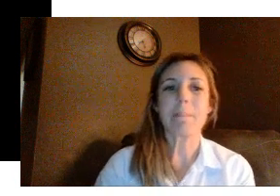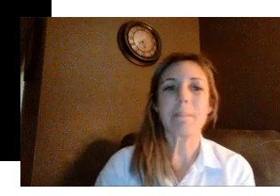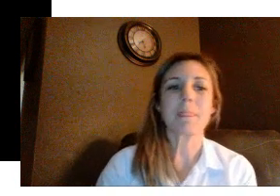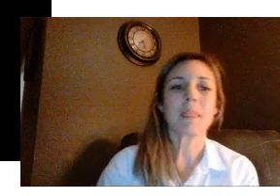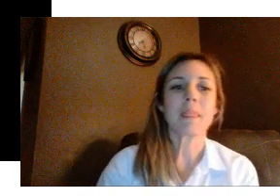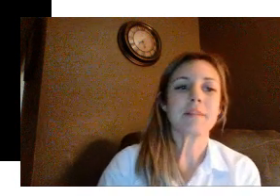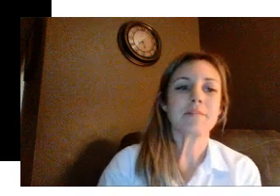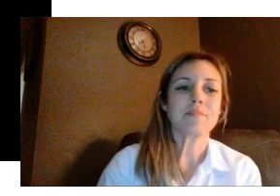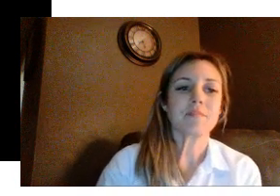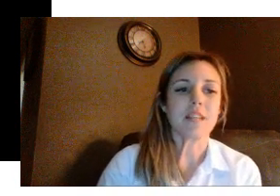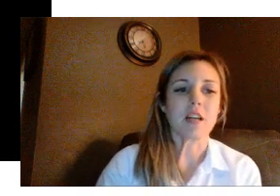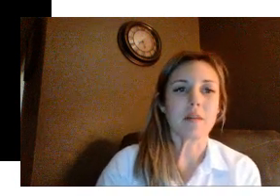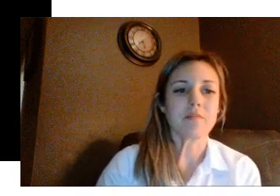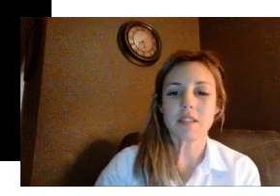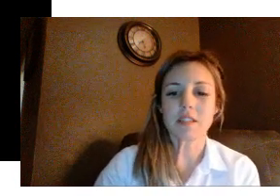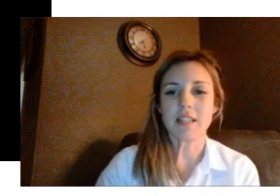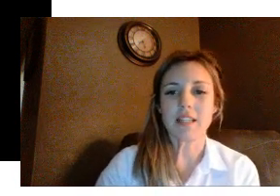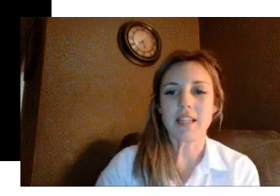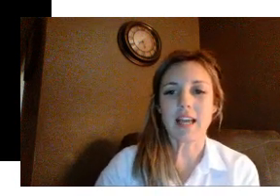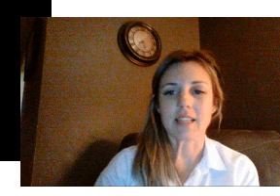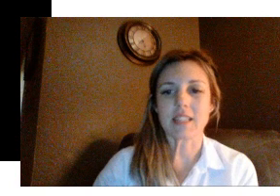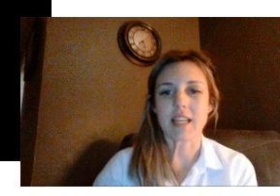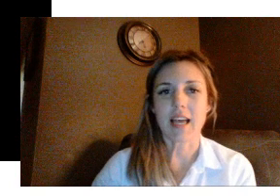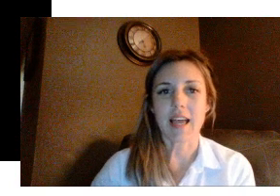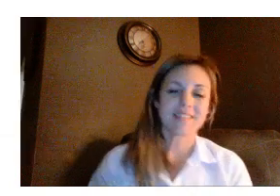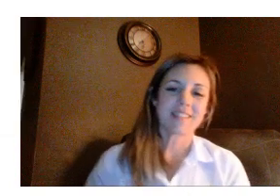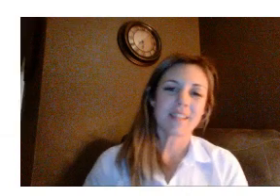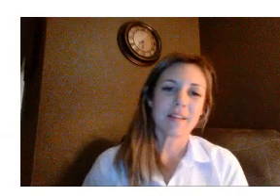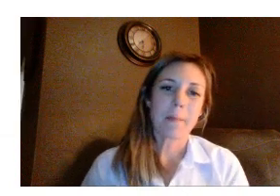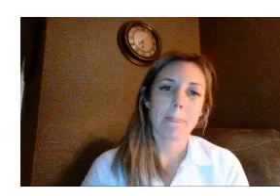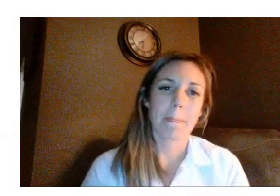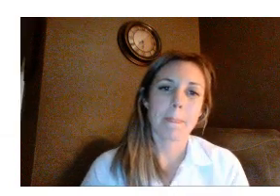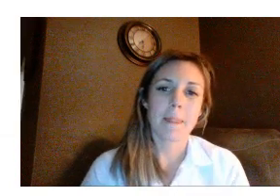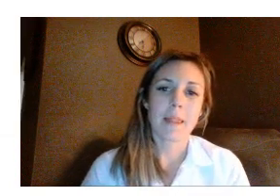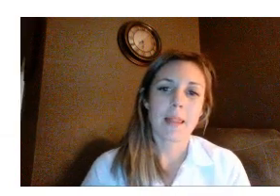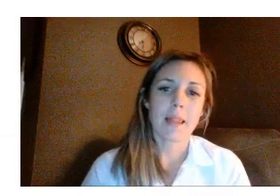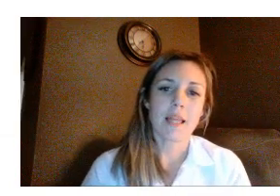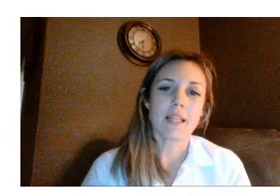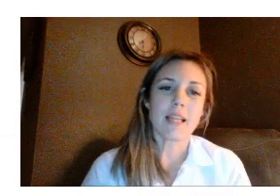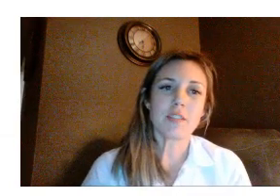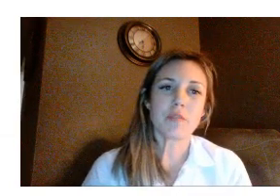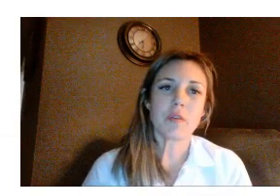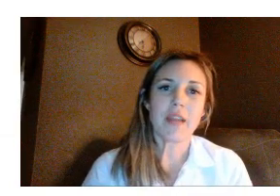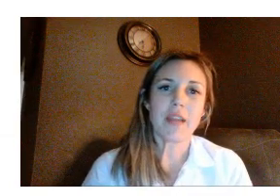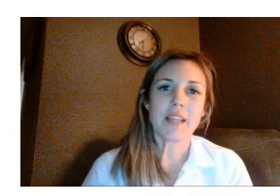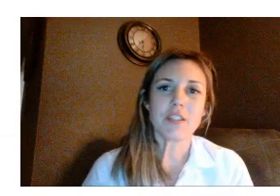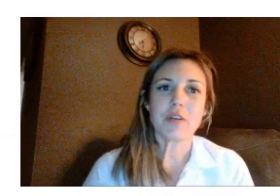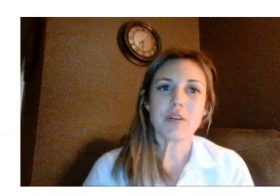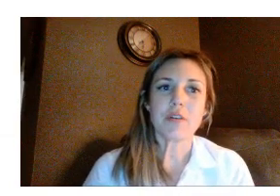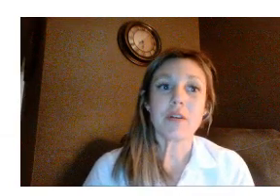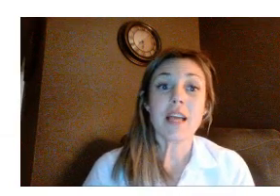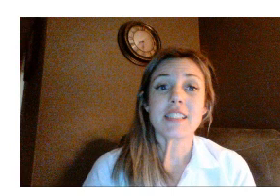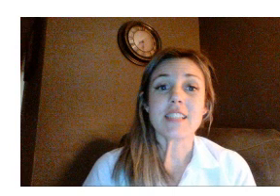Next, we're going to sign the letter J. Some of us have trouble with our words, and so it's easier to use